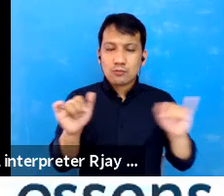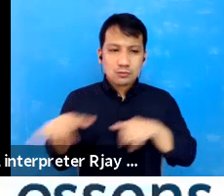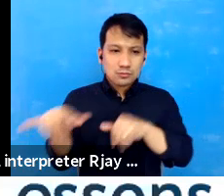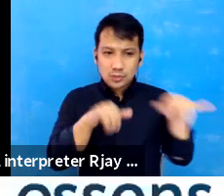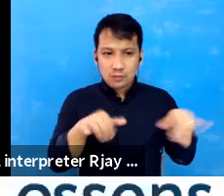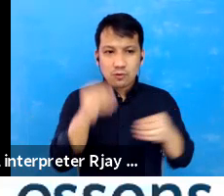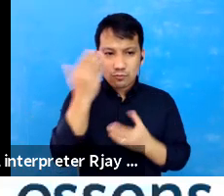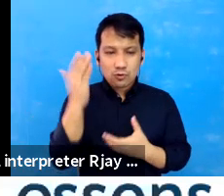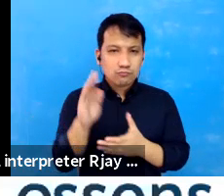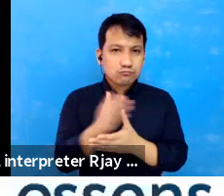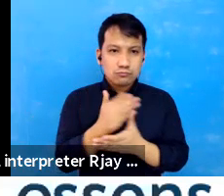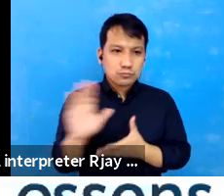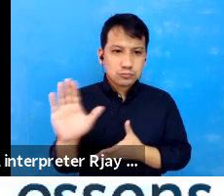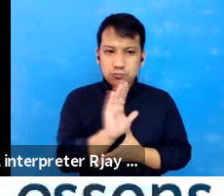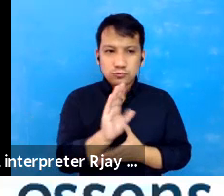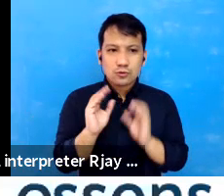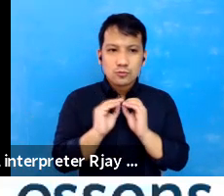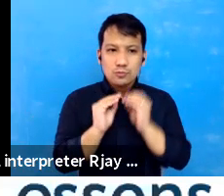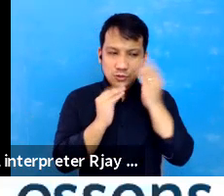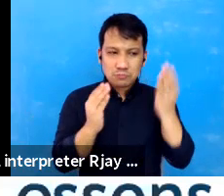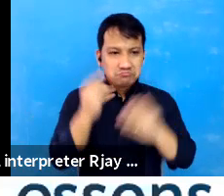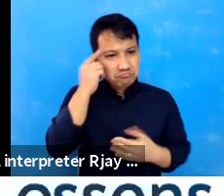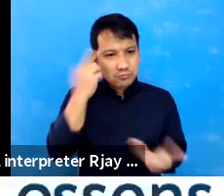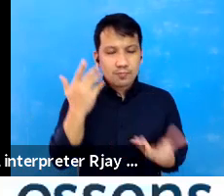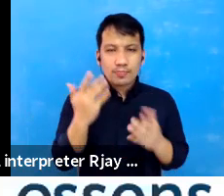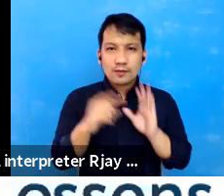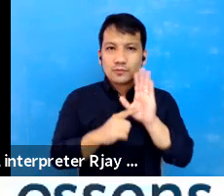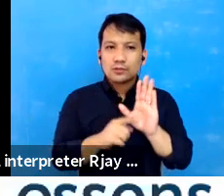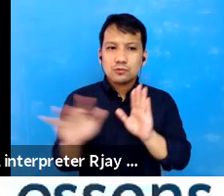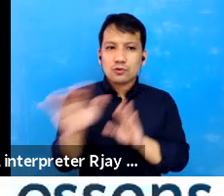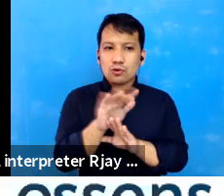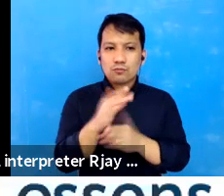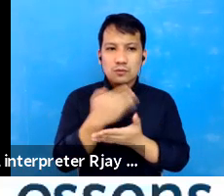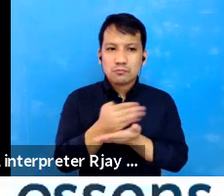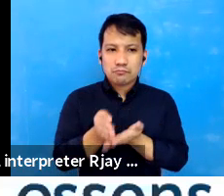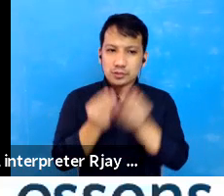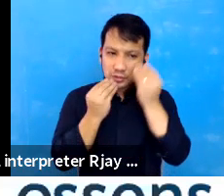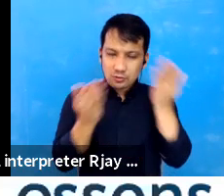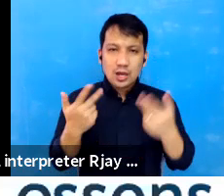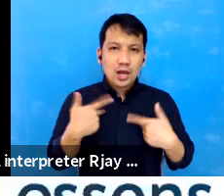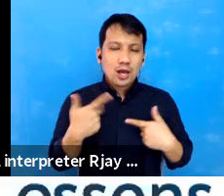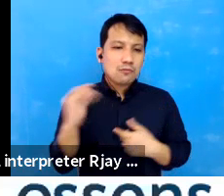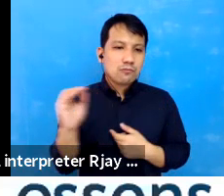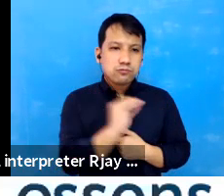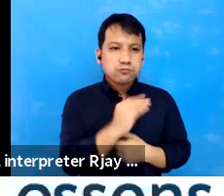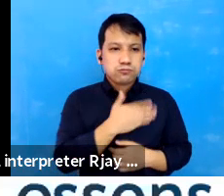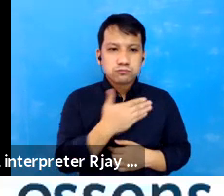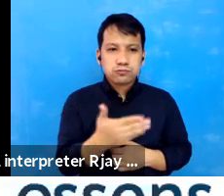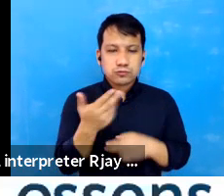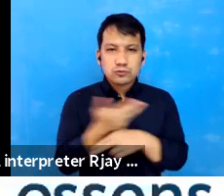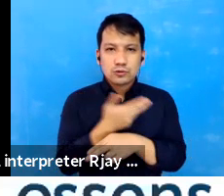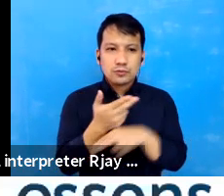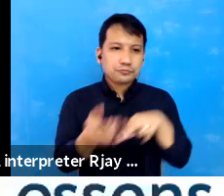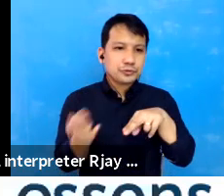impact. All of them, I think, mentioned that the budgets, they have committed to regularly increase